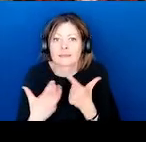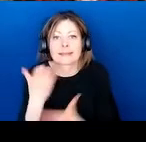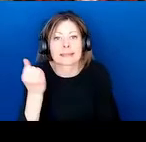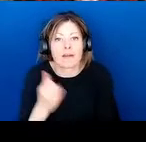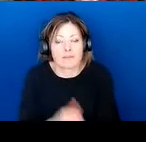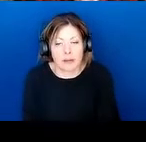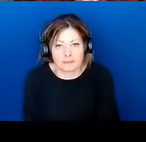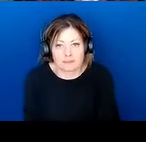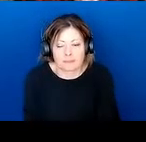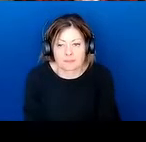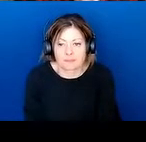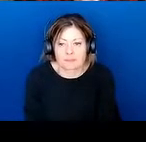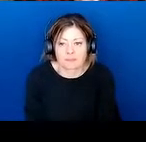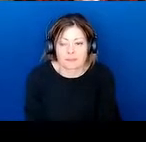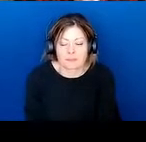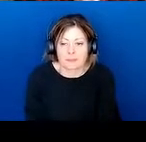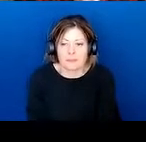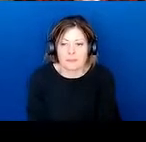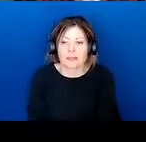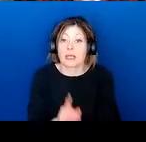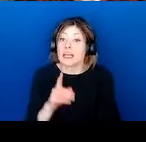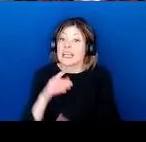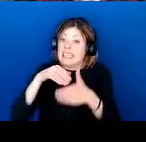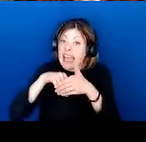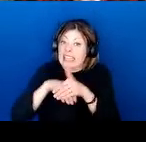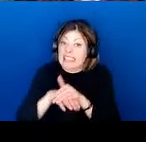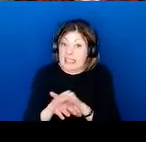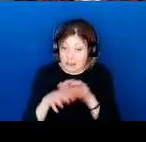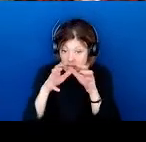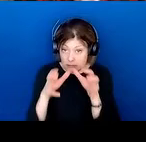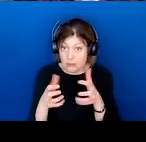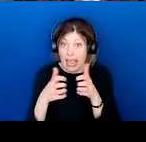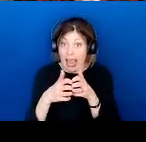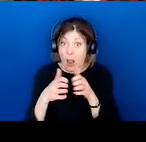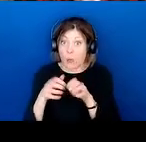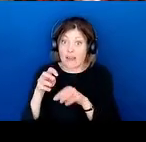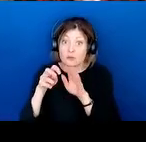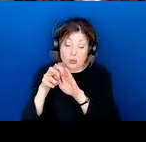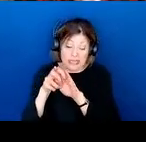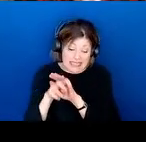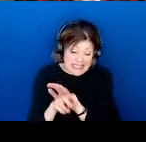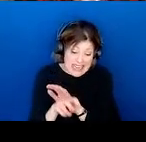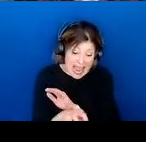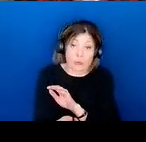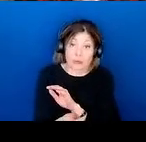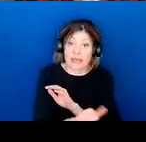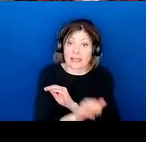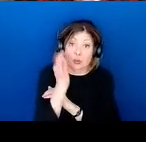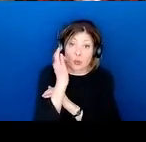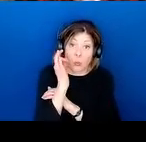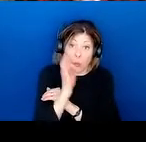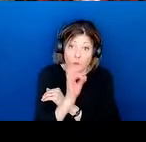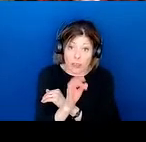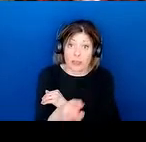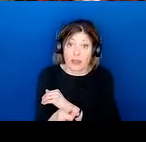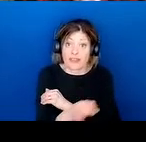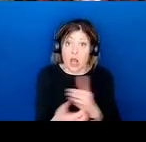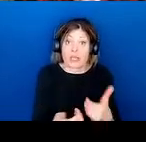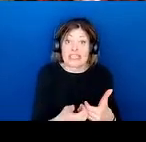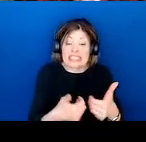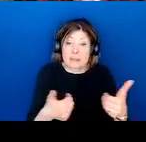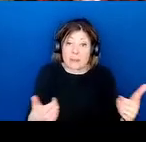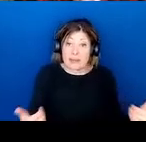To approach Painshill's grotto, we descend to water level, where the island is split in 2, joined by a stone